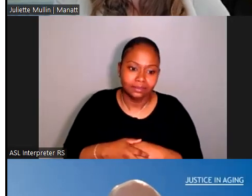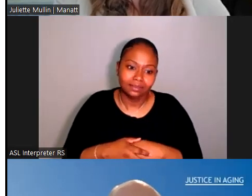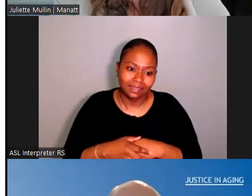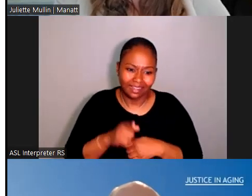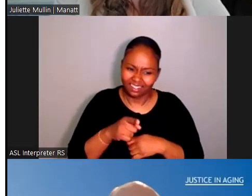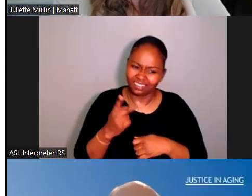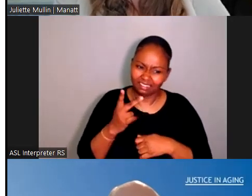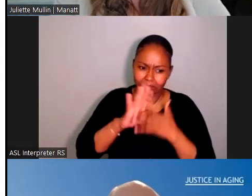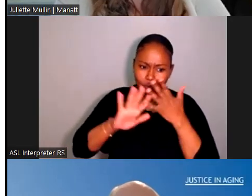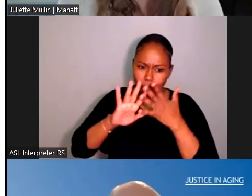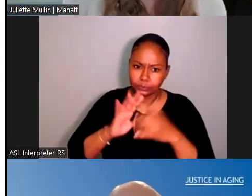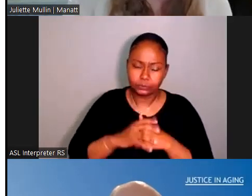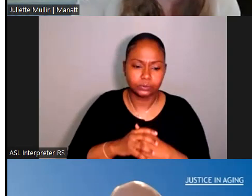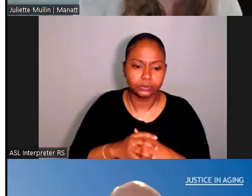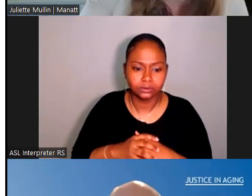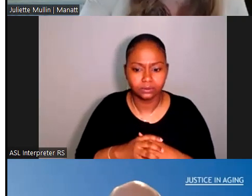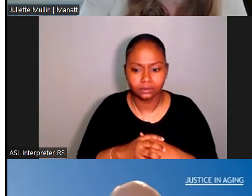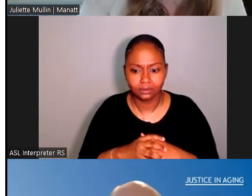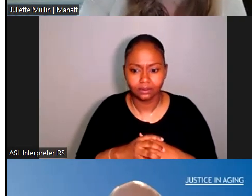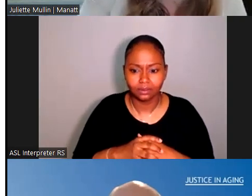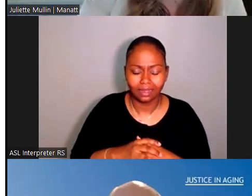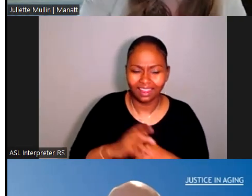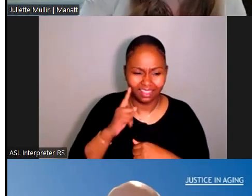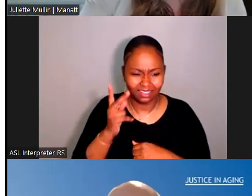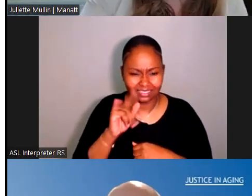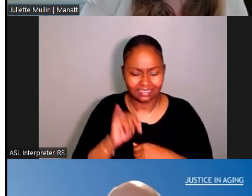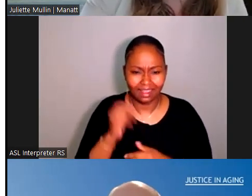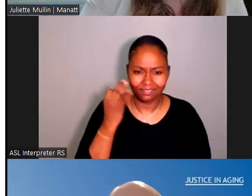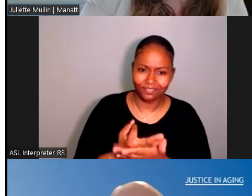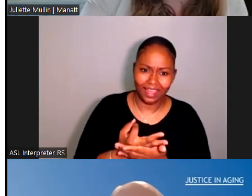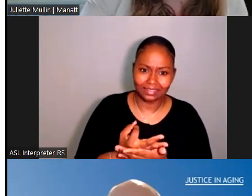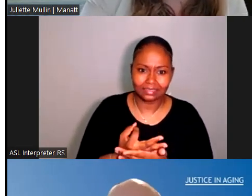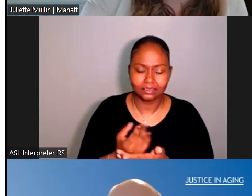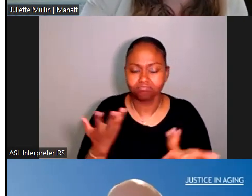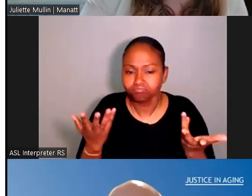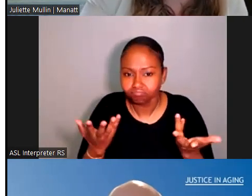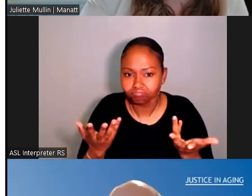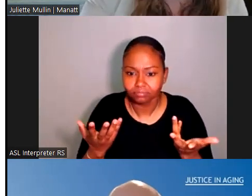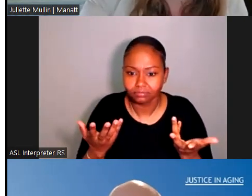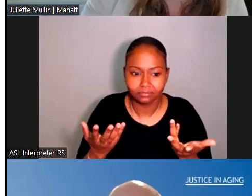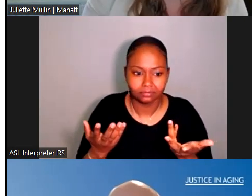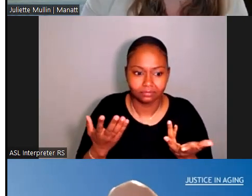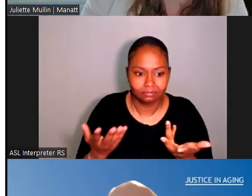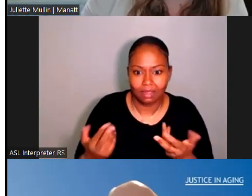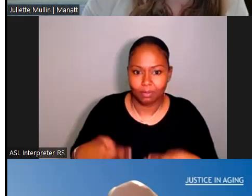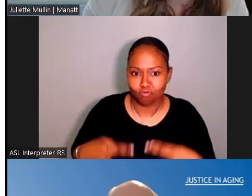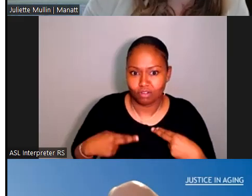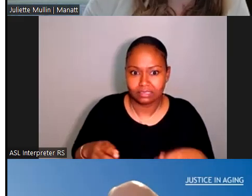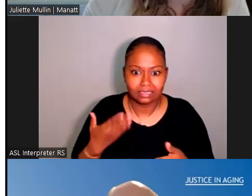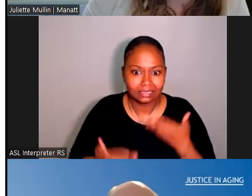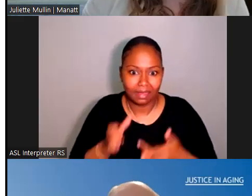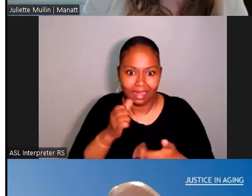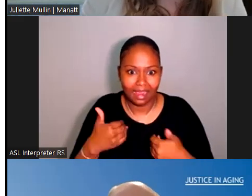currently. It seems like a statement of fact. Residents may not have access to PPE at the same levels as staff. And